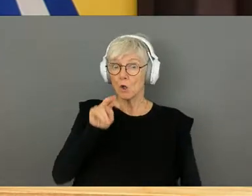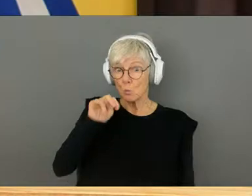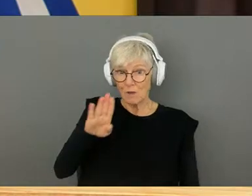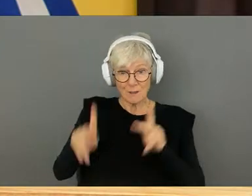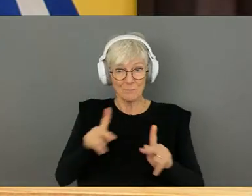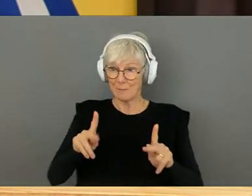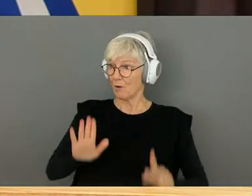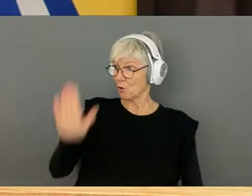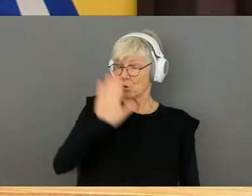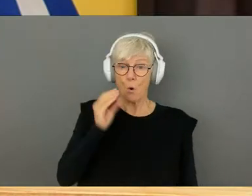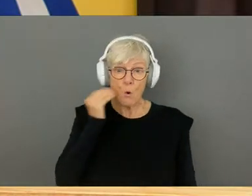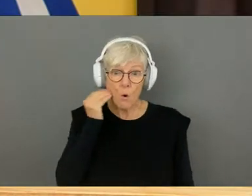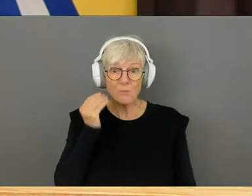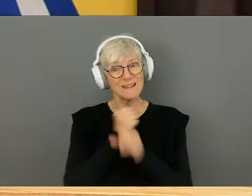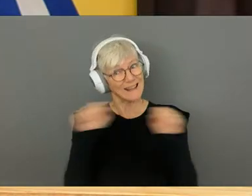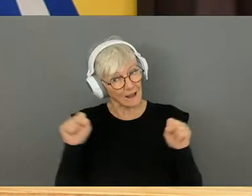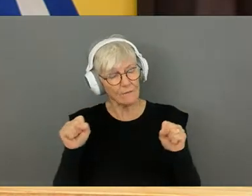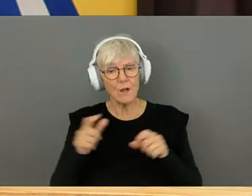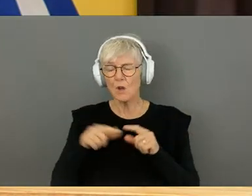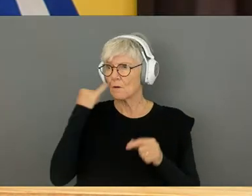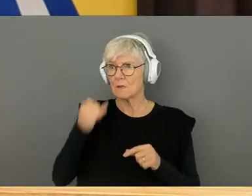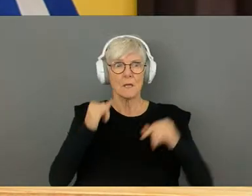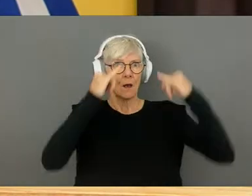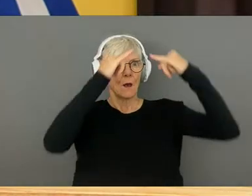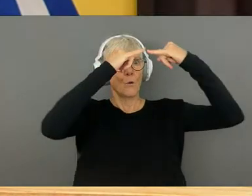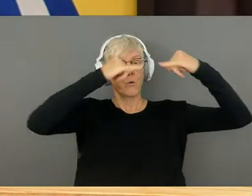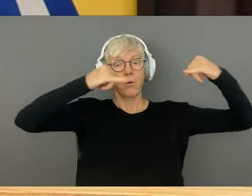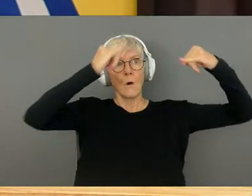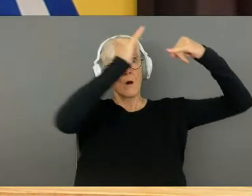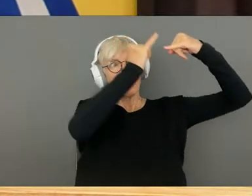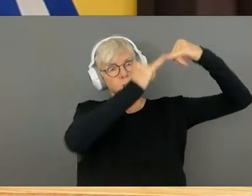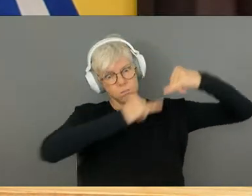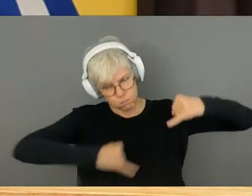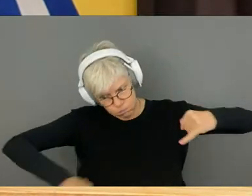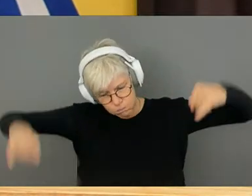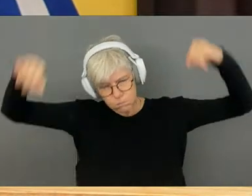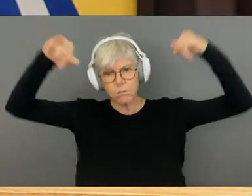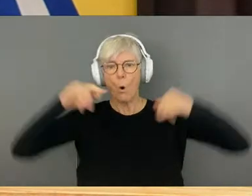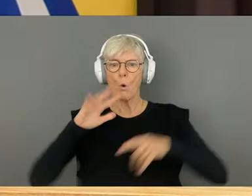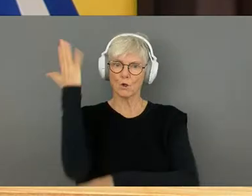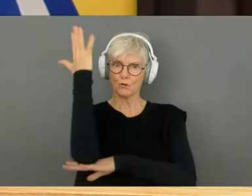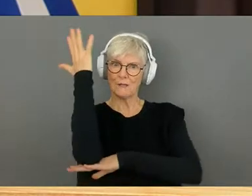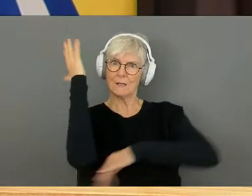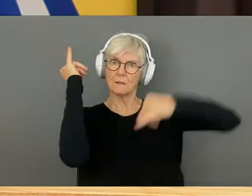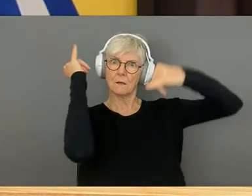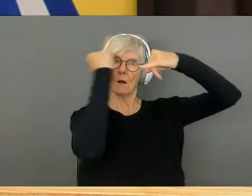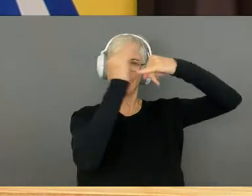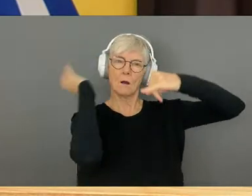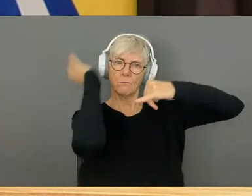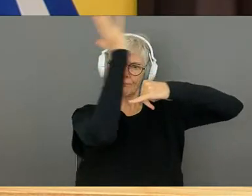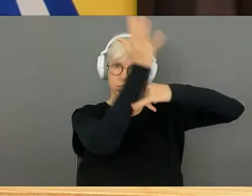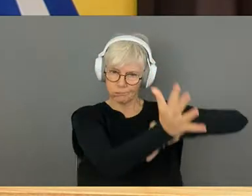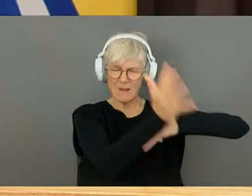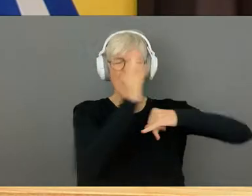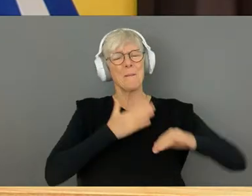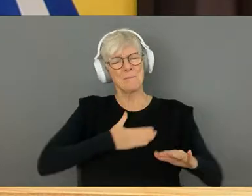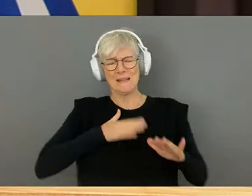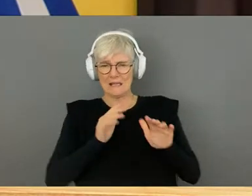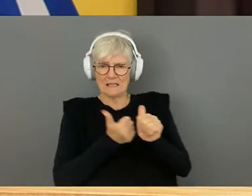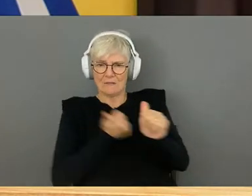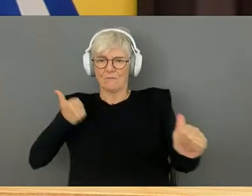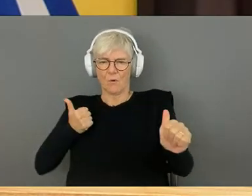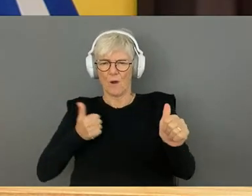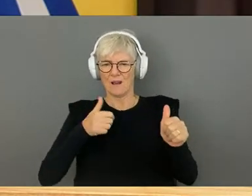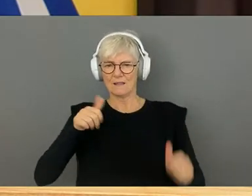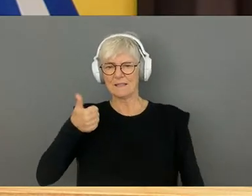again, if you see any power lines that are down or vegetation's on our lines, make sure you stay at least 10 meters away. We'll continue to